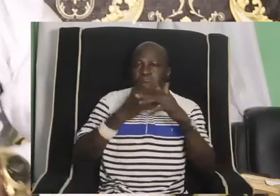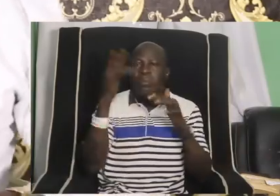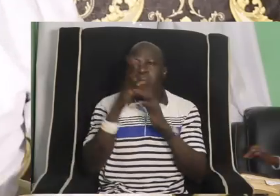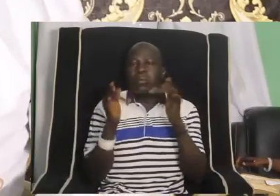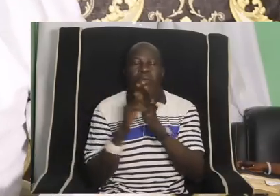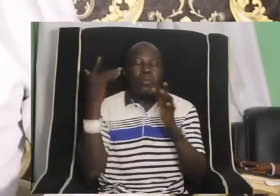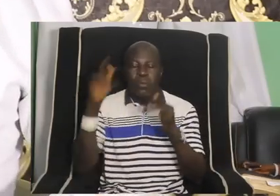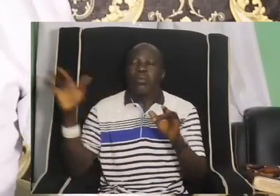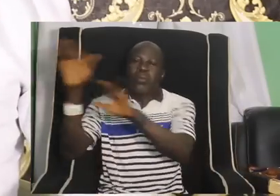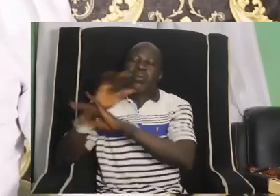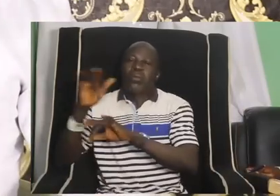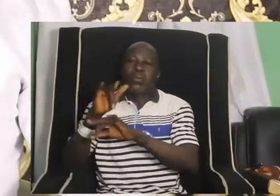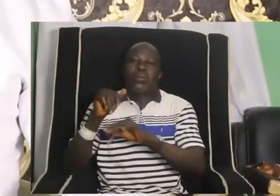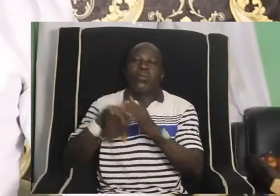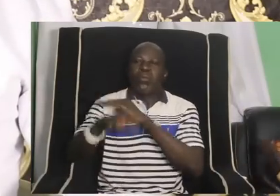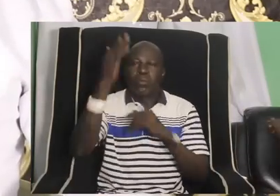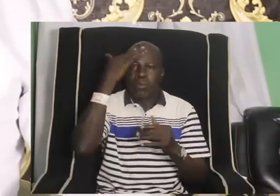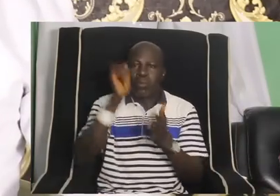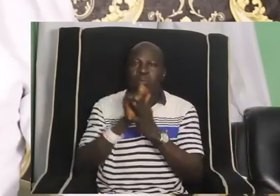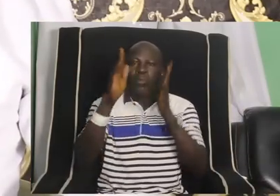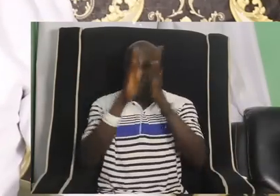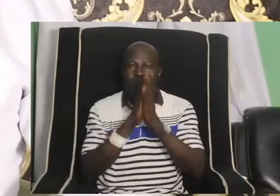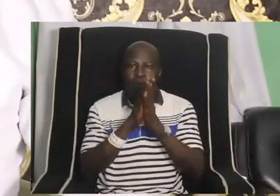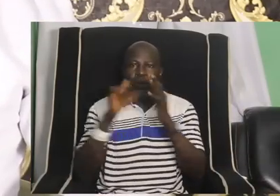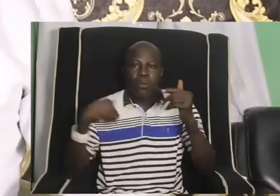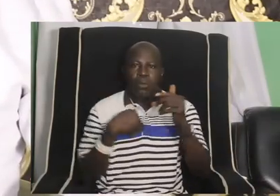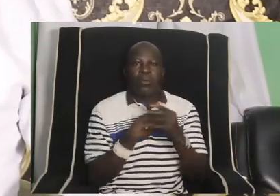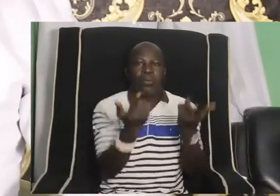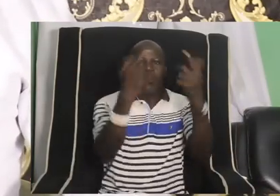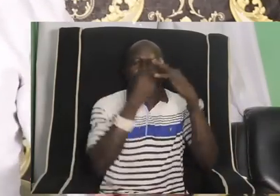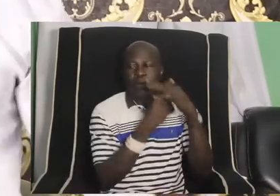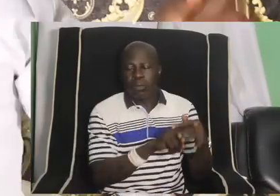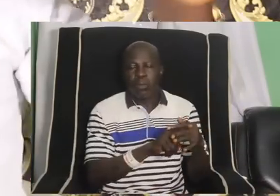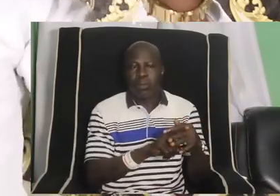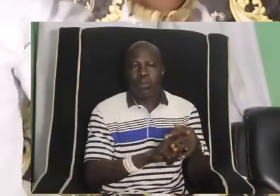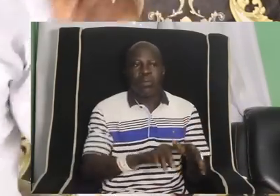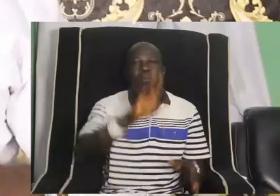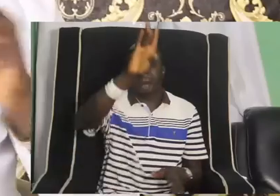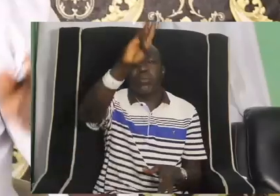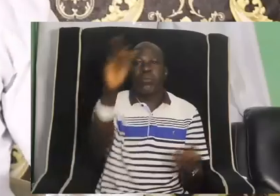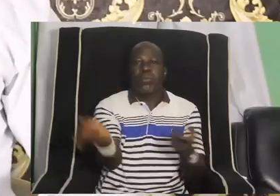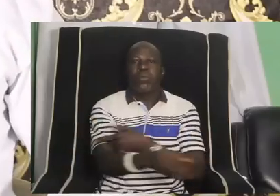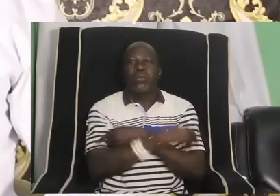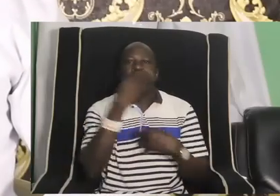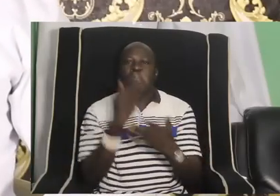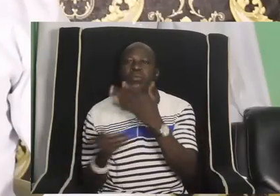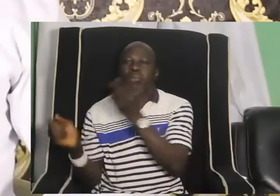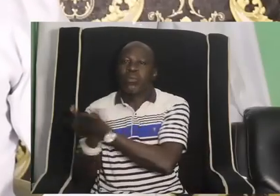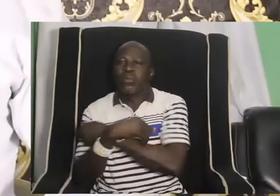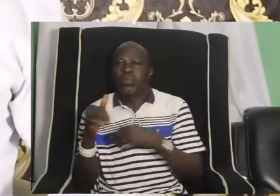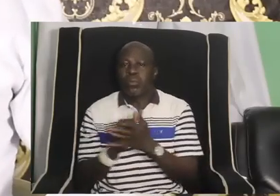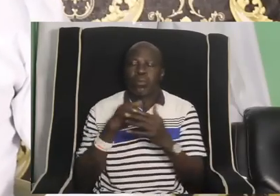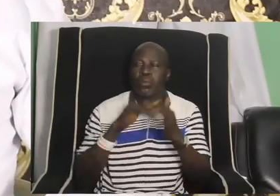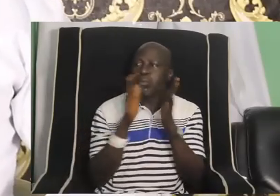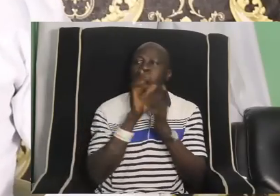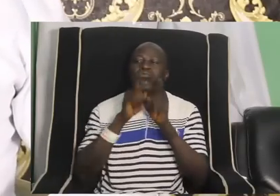amen o ti mo adua ti ambabo you know the prayer that we start ojo meje gbako 7 good days o so fe pa o ti